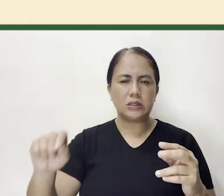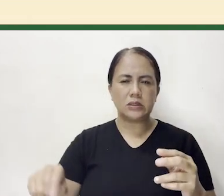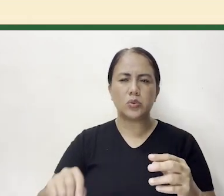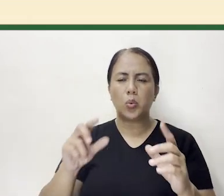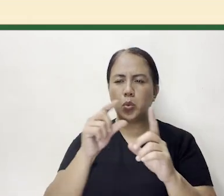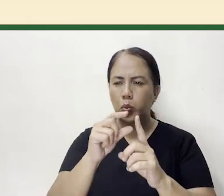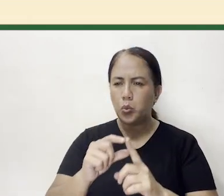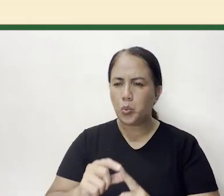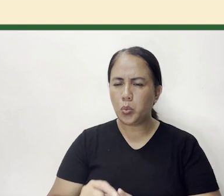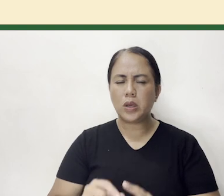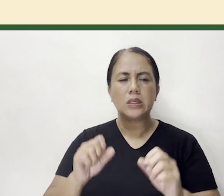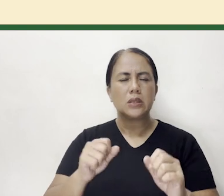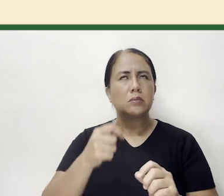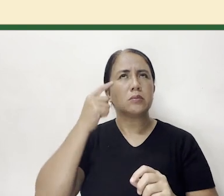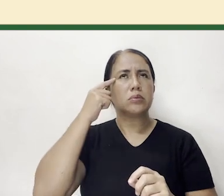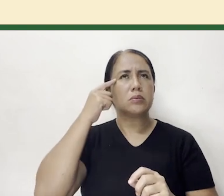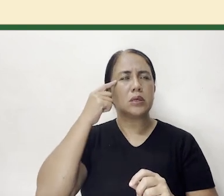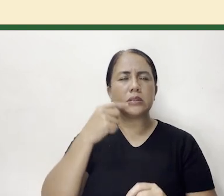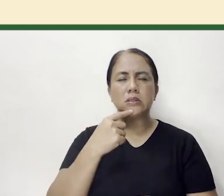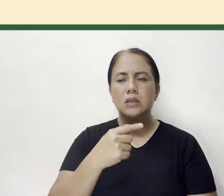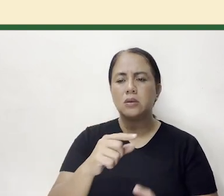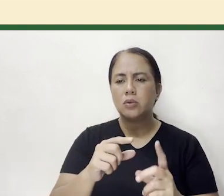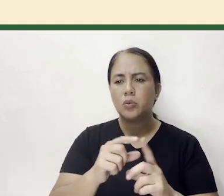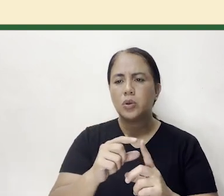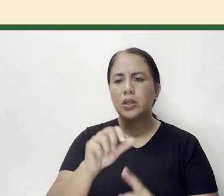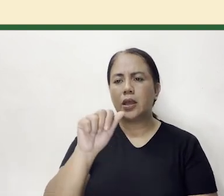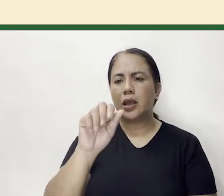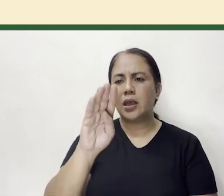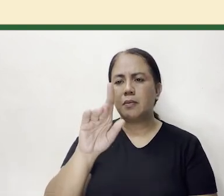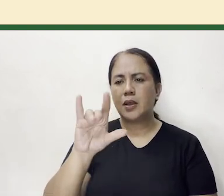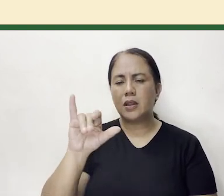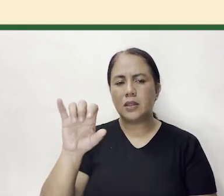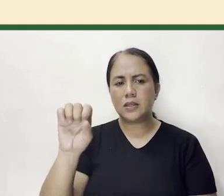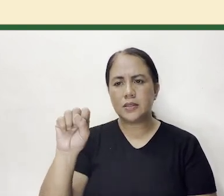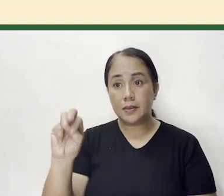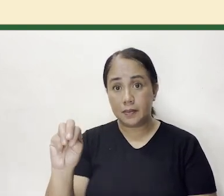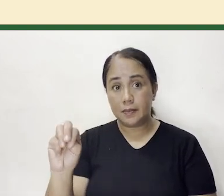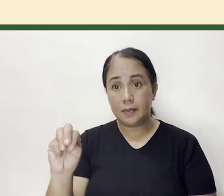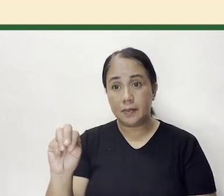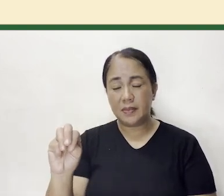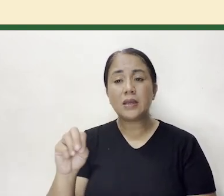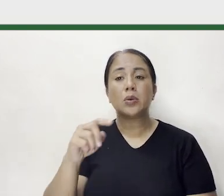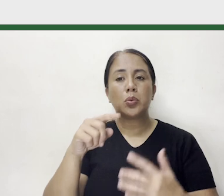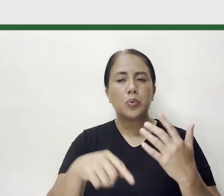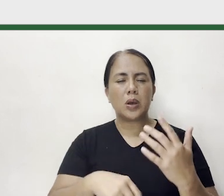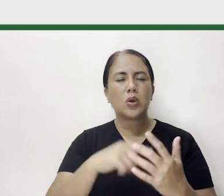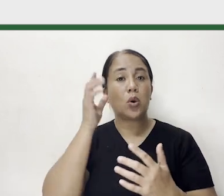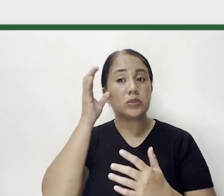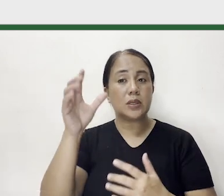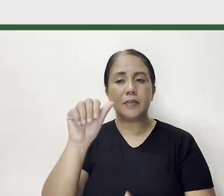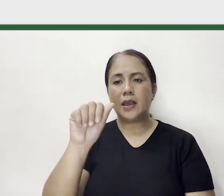down the word or words that come to your mind when you think of ableism.